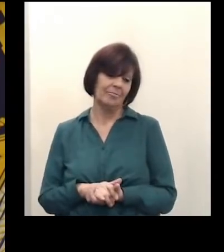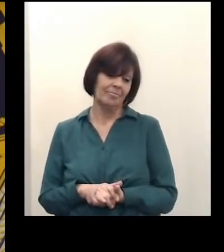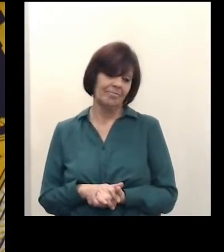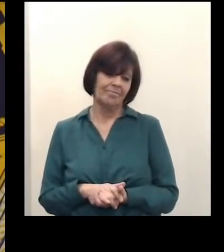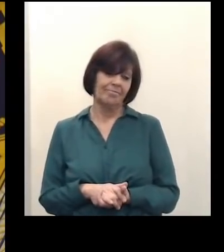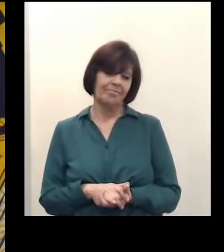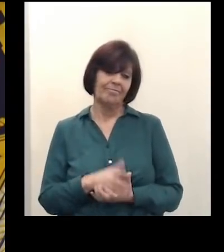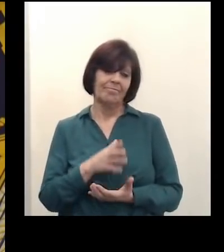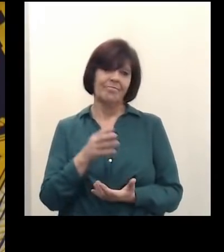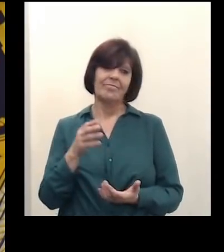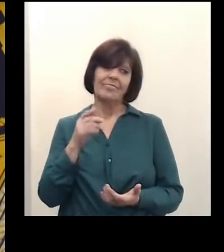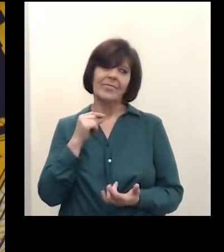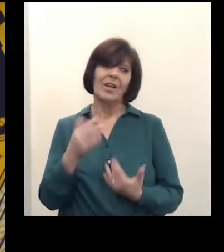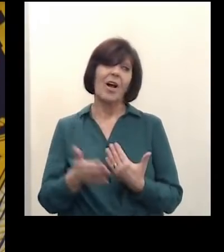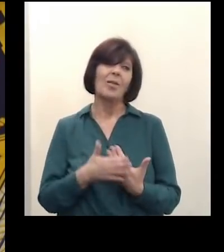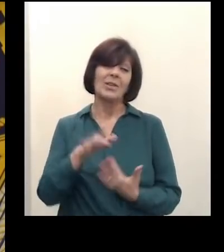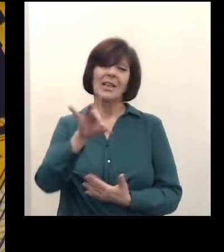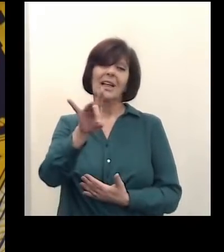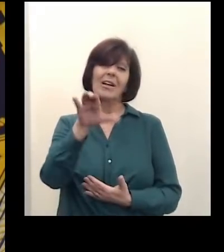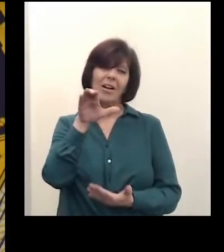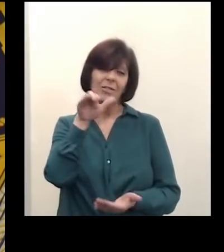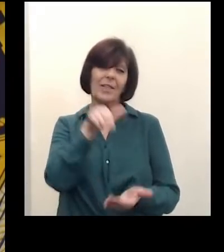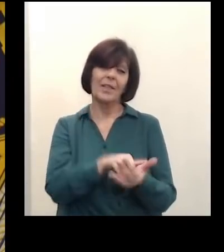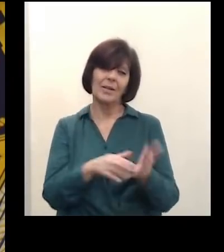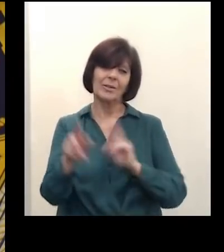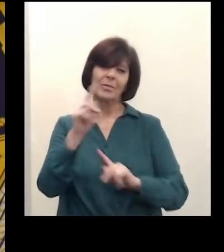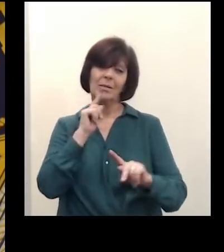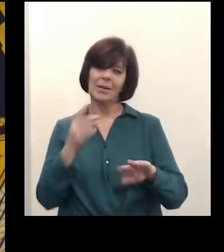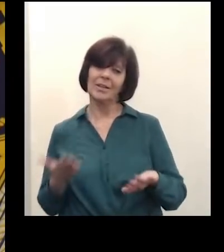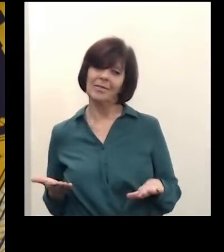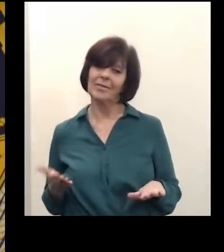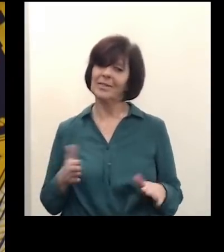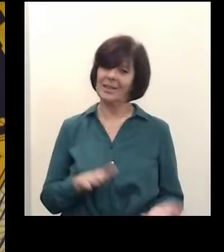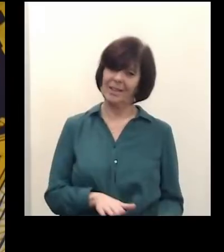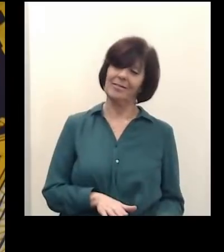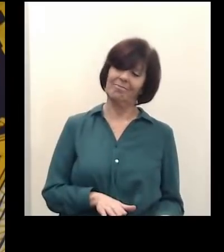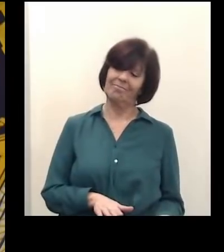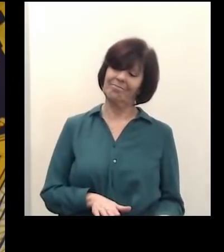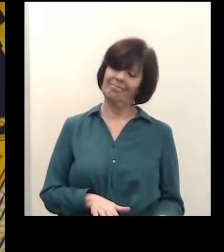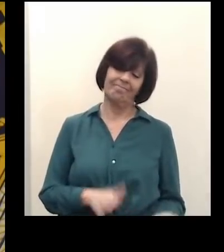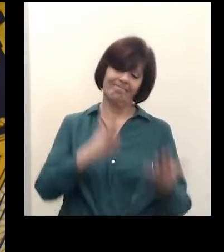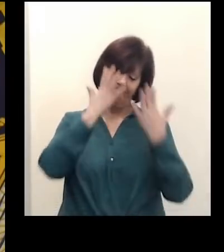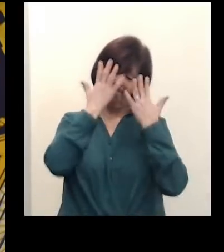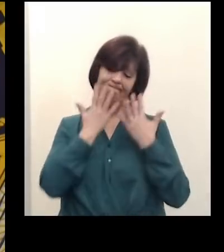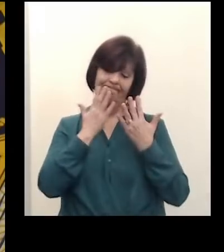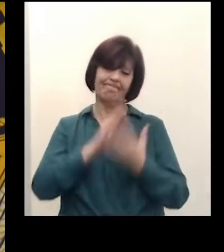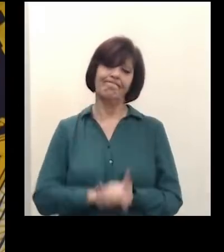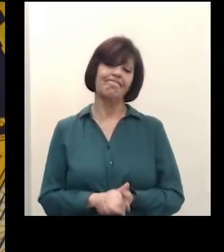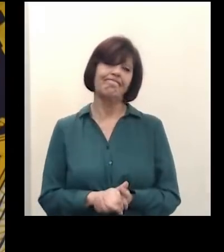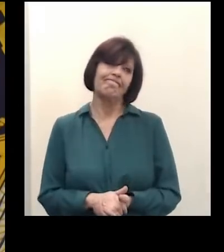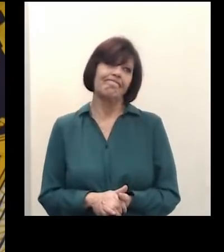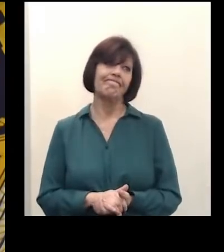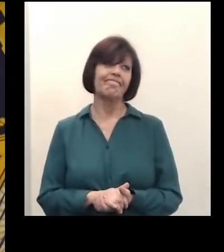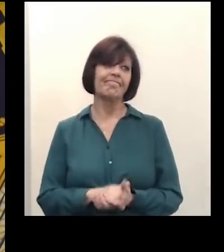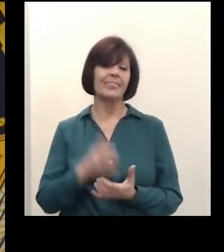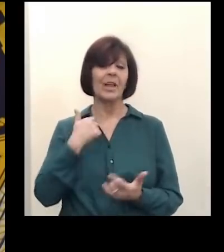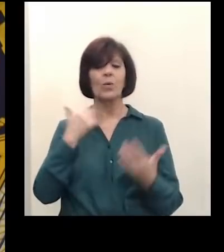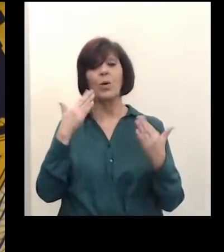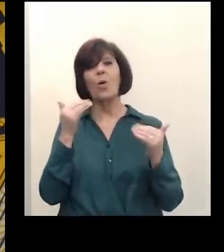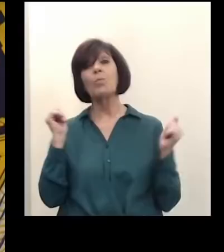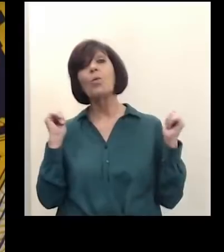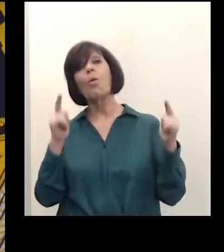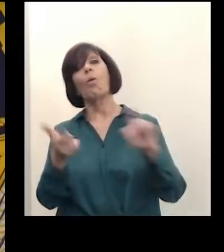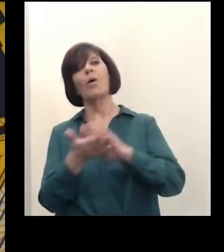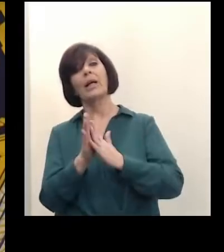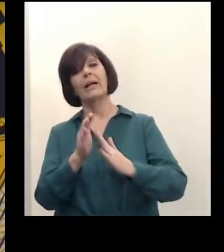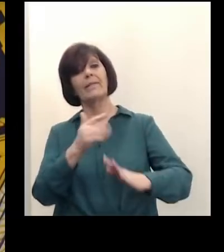almost 800,000 nationwide. It's just very sad that we've lost so many people, and I would hope that all will get vaccinated